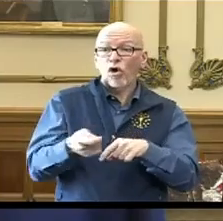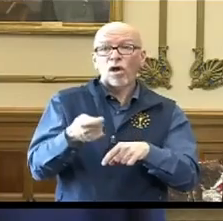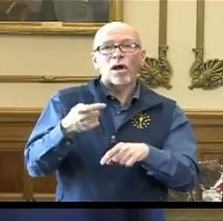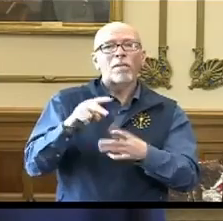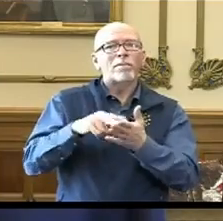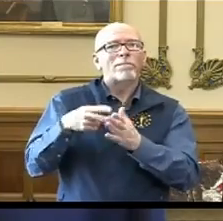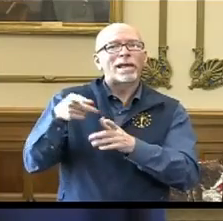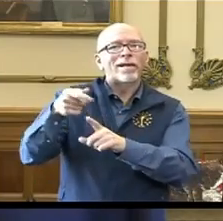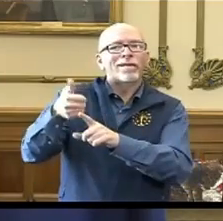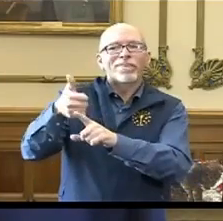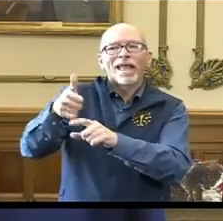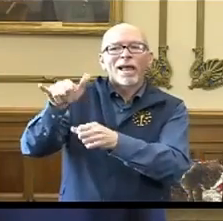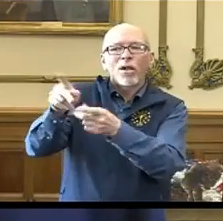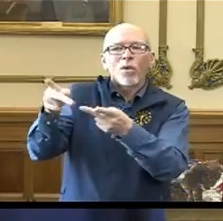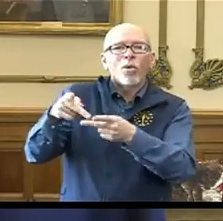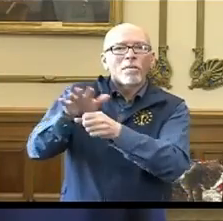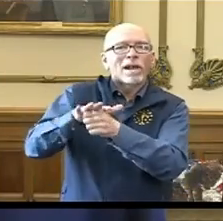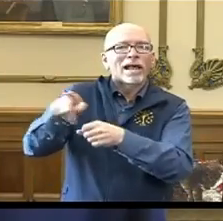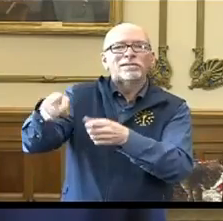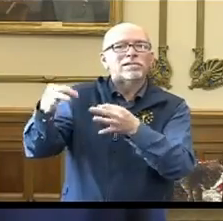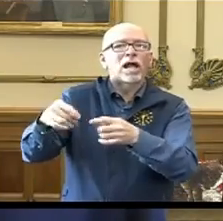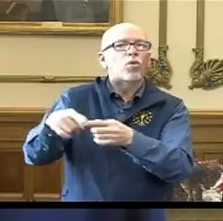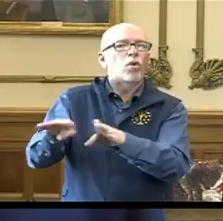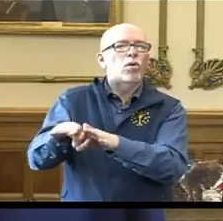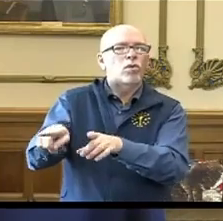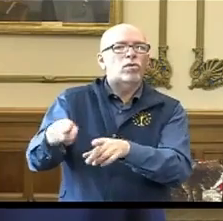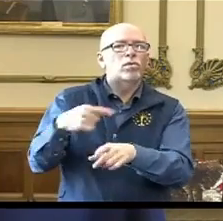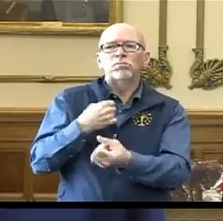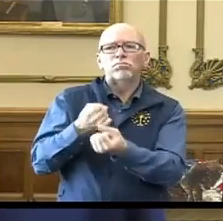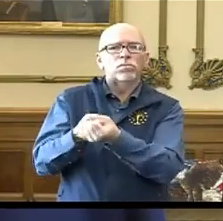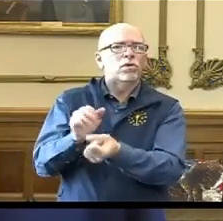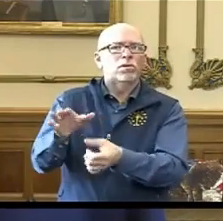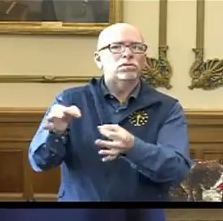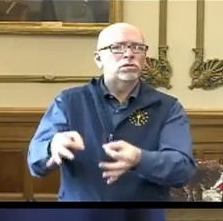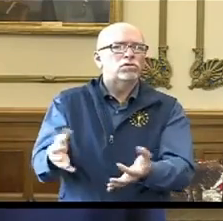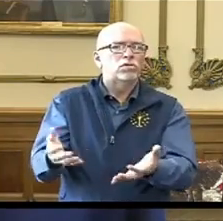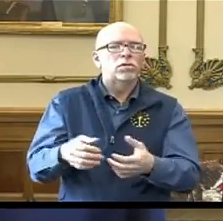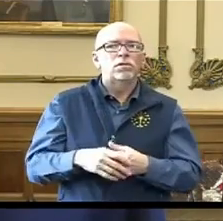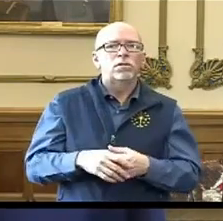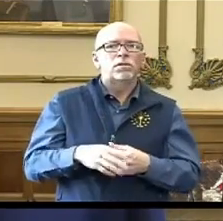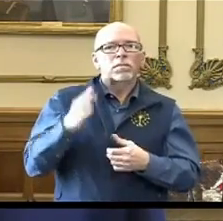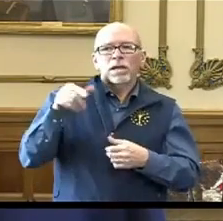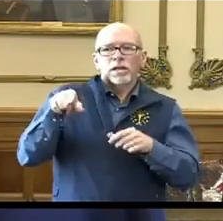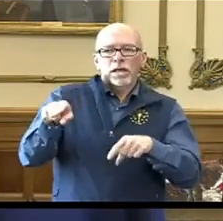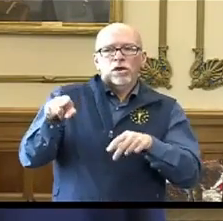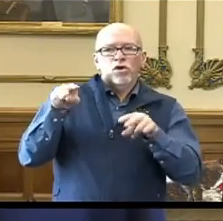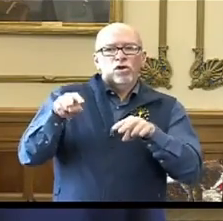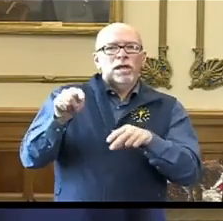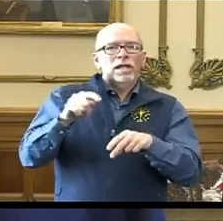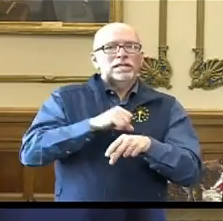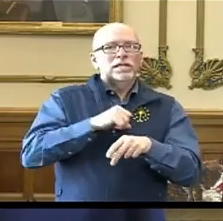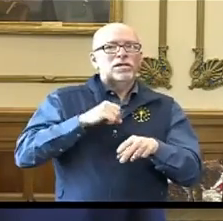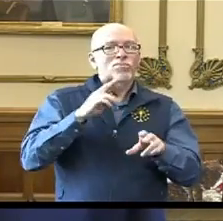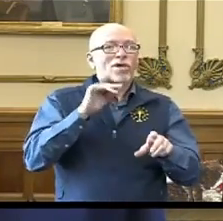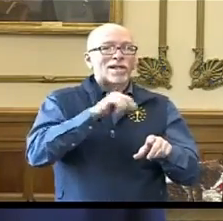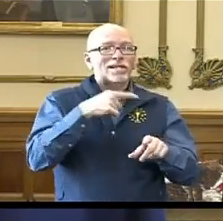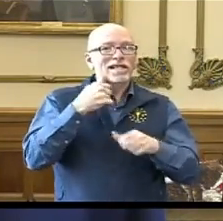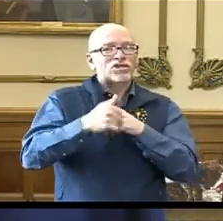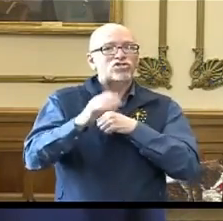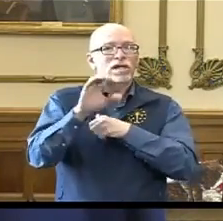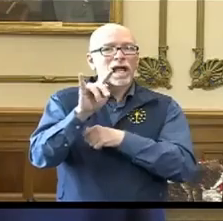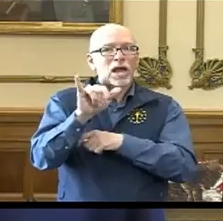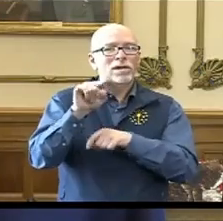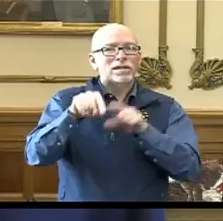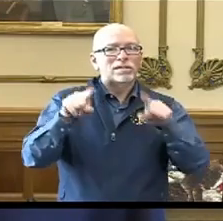a local decision, and I believe and support those local decisions because they're looking at, Senator Braun just said, county by county.